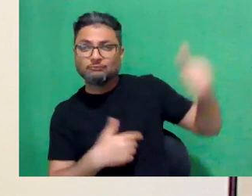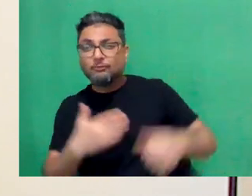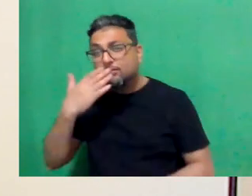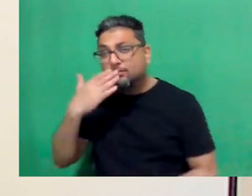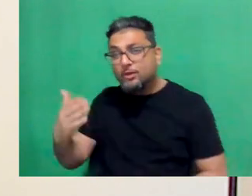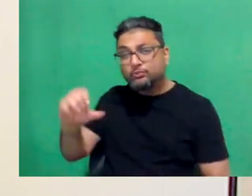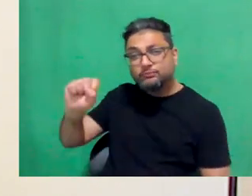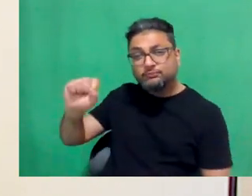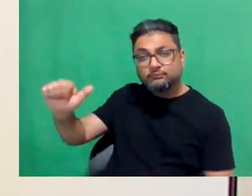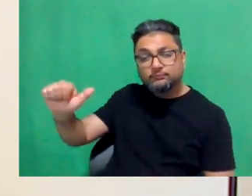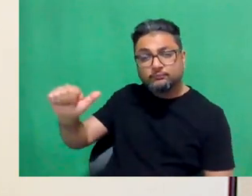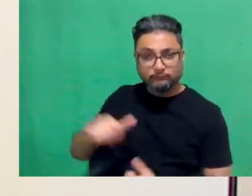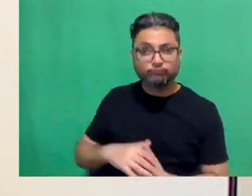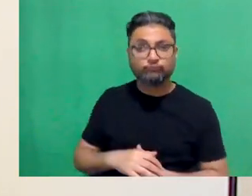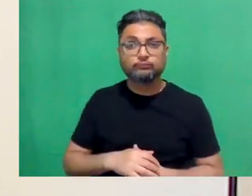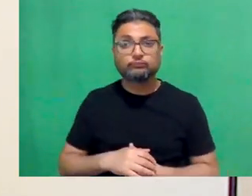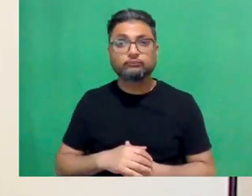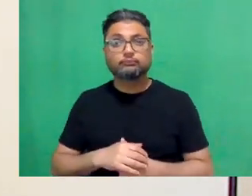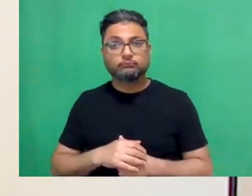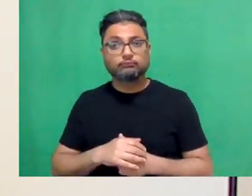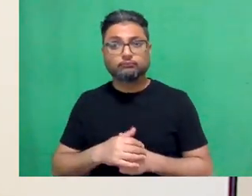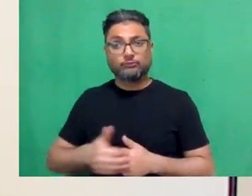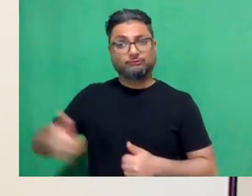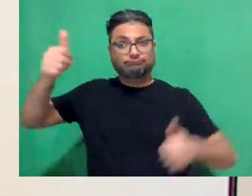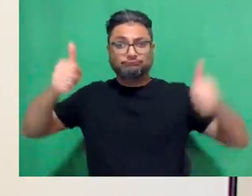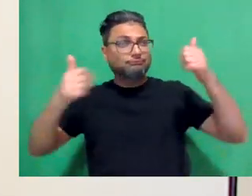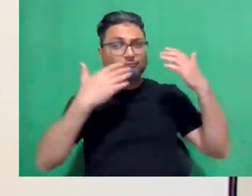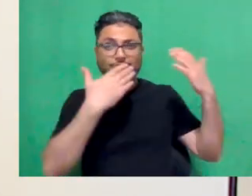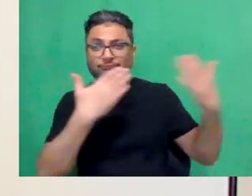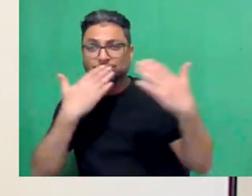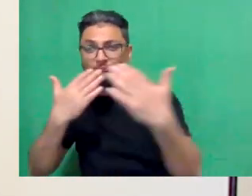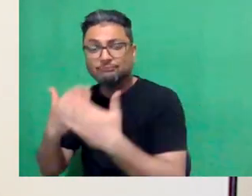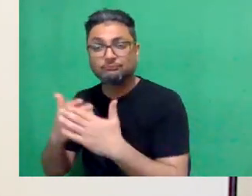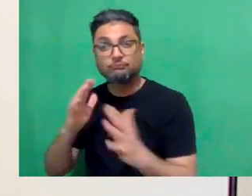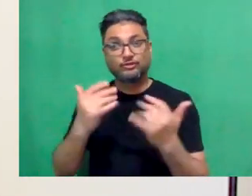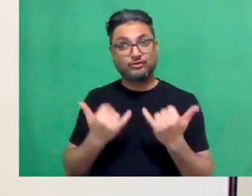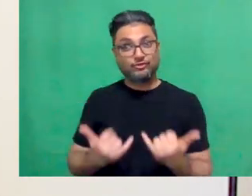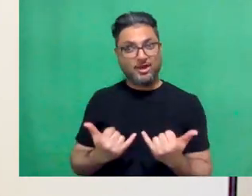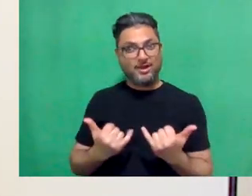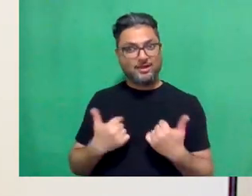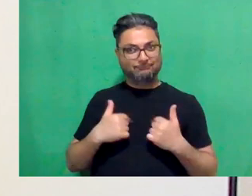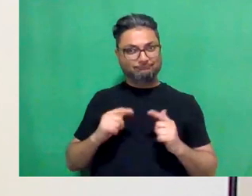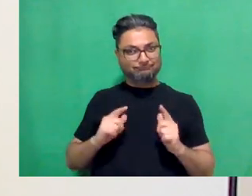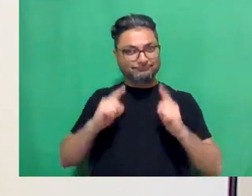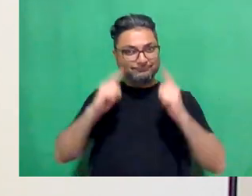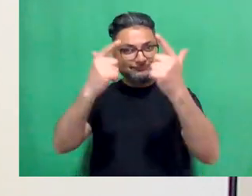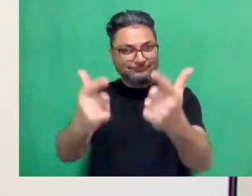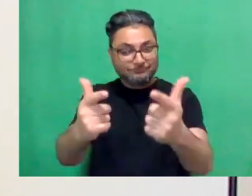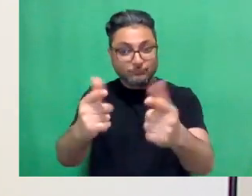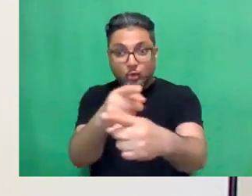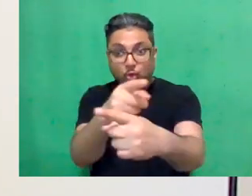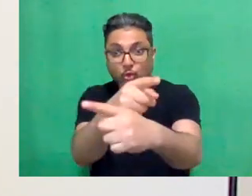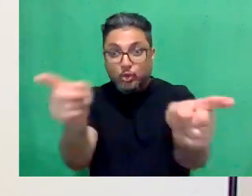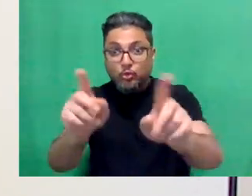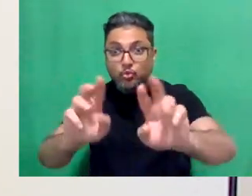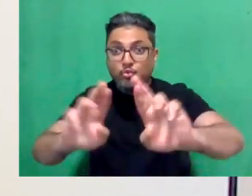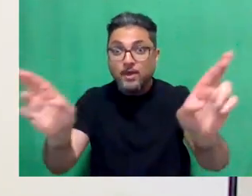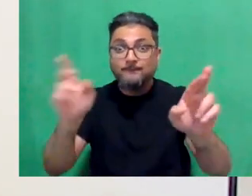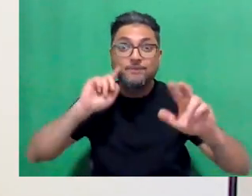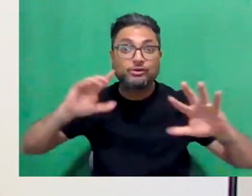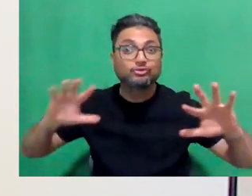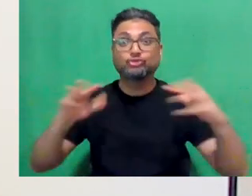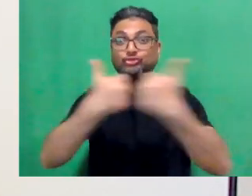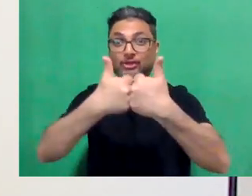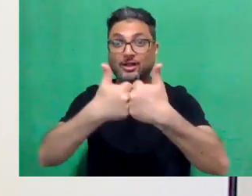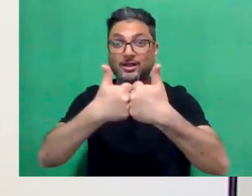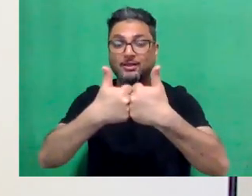Student Association directors. Now it's time to hear from you. Are you up for a challenge?